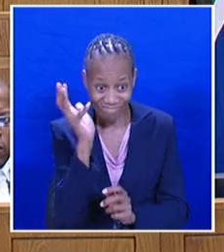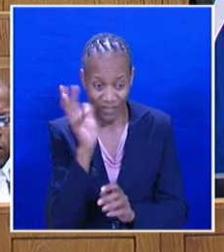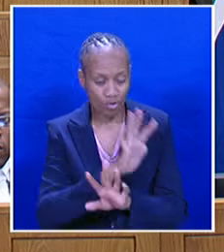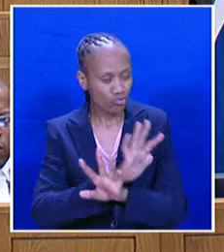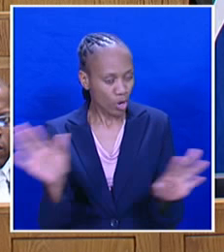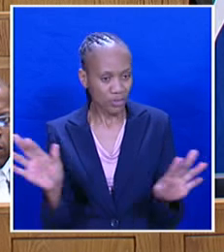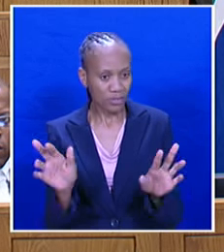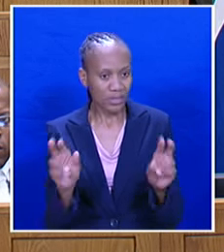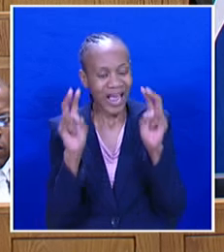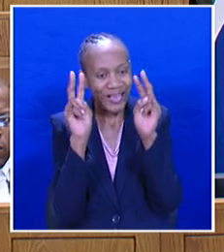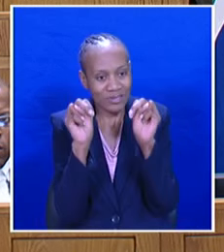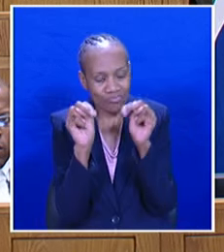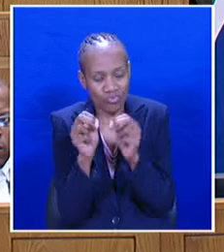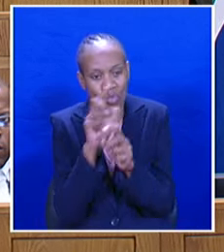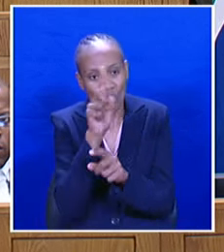to